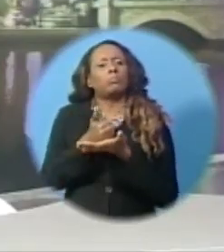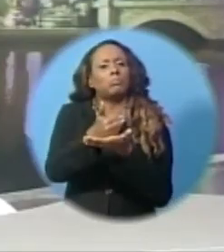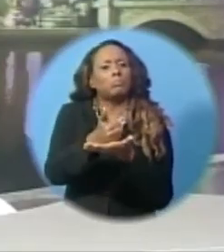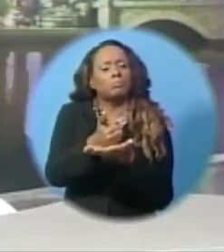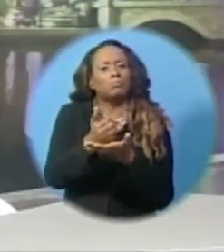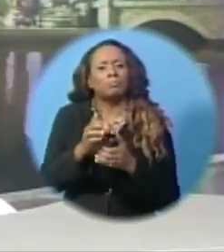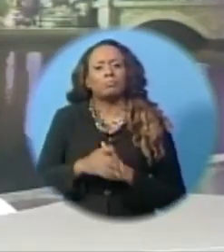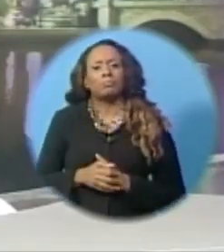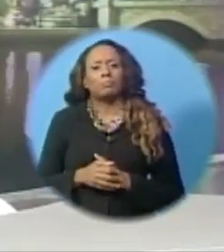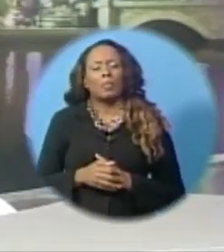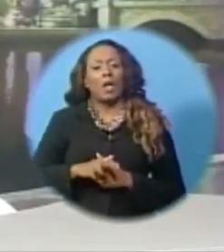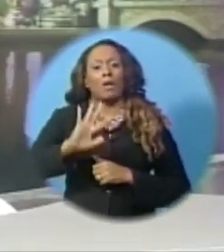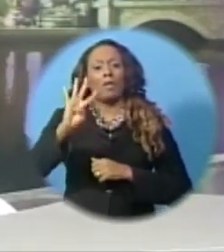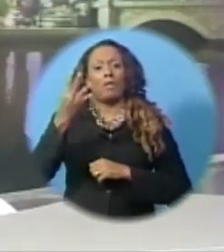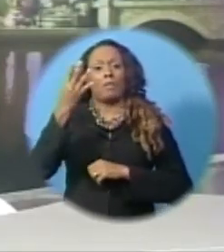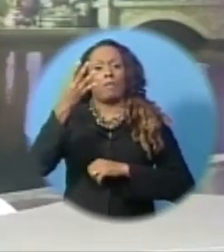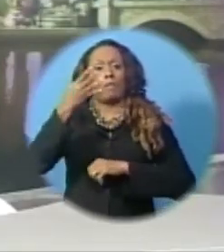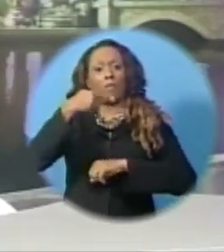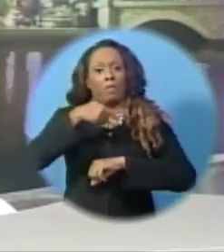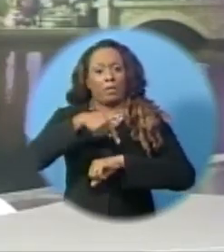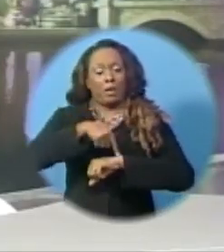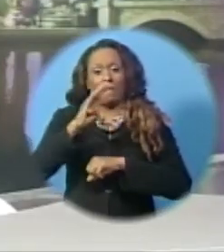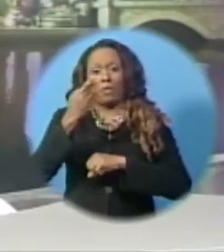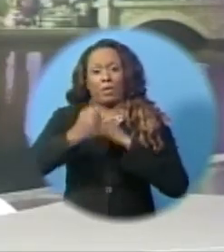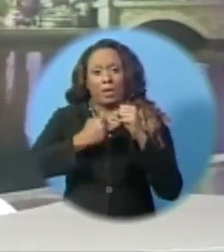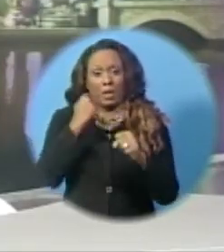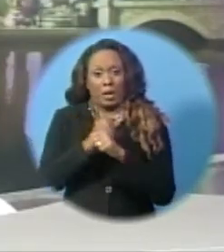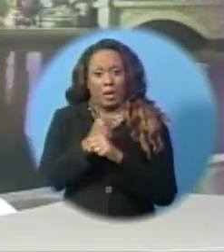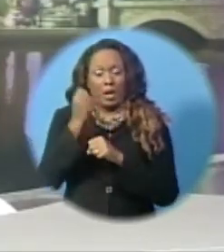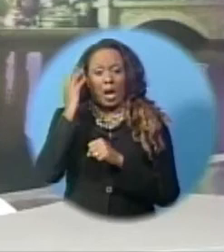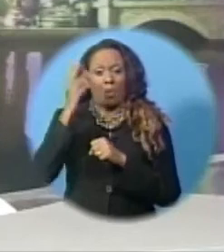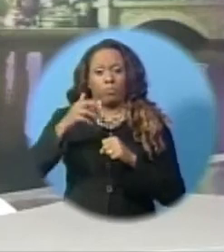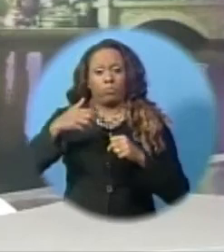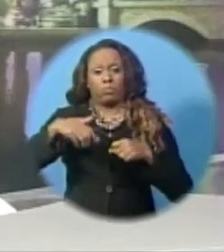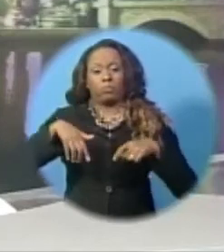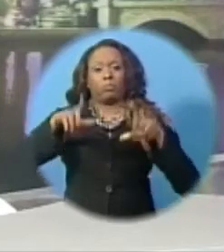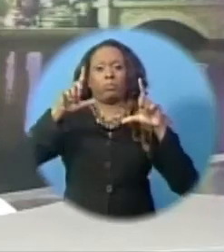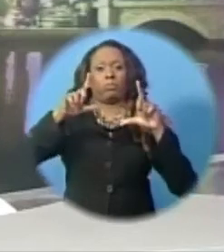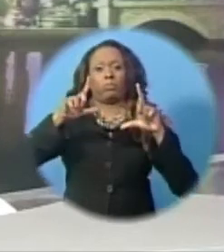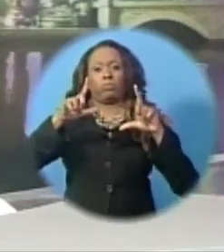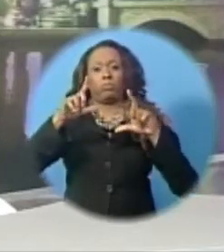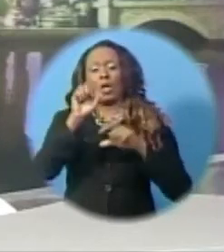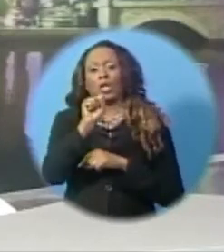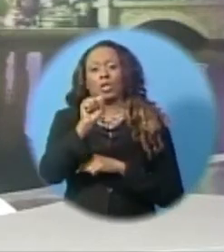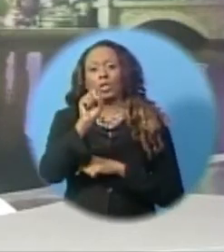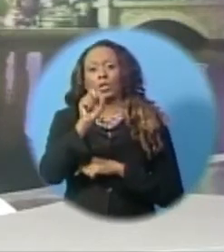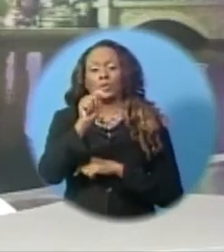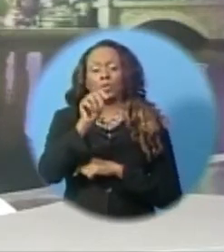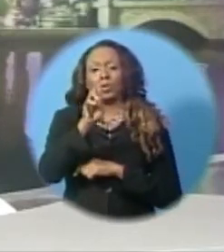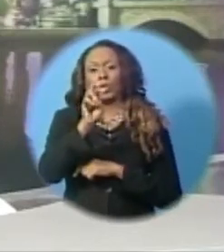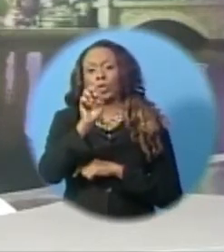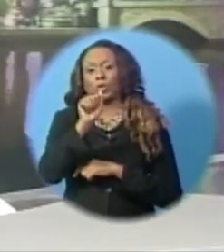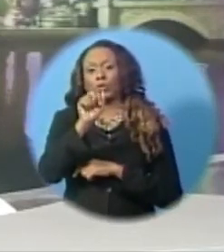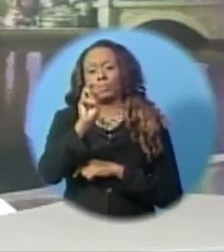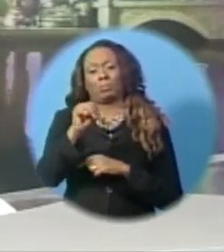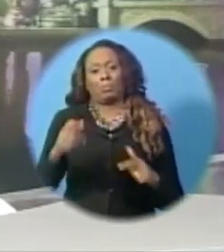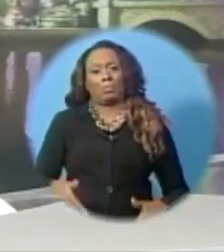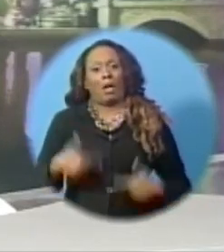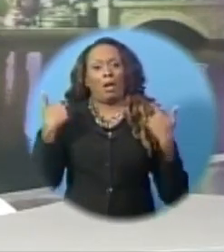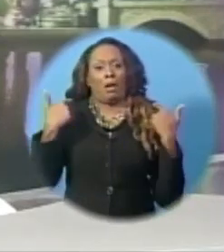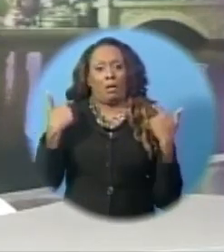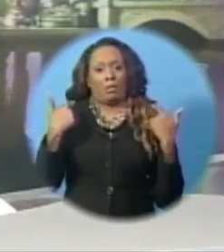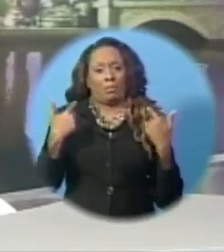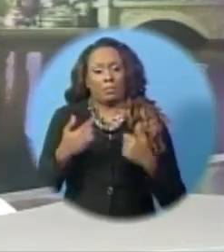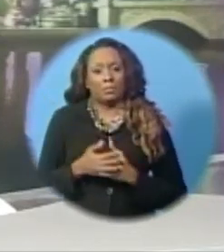its 4th year, will be broadcast live both locally and regionally, in addition to being streamed online. While in Barbados, the doctor will